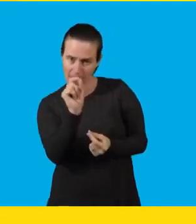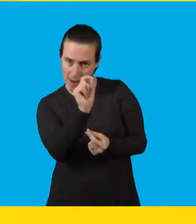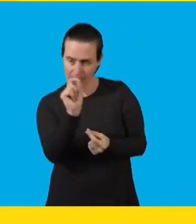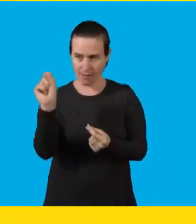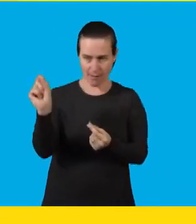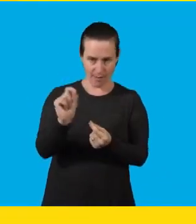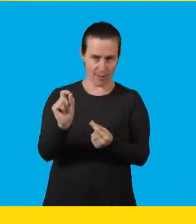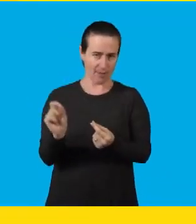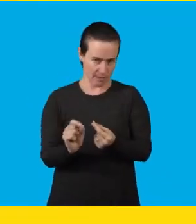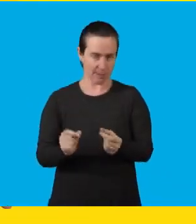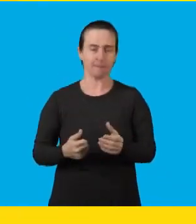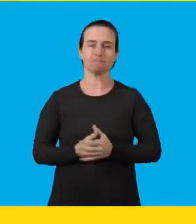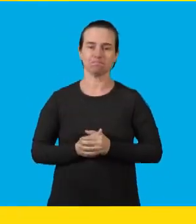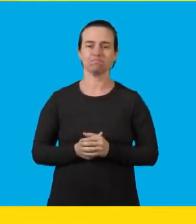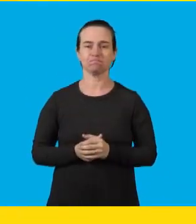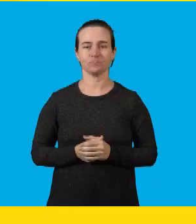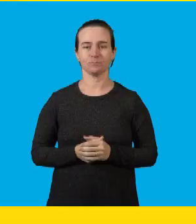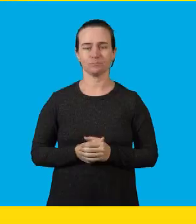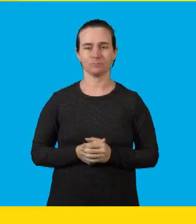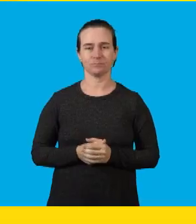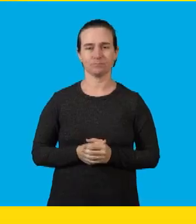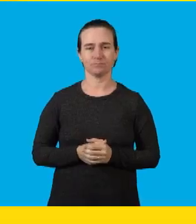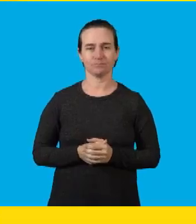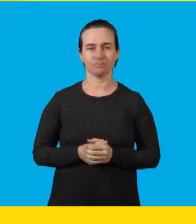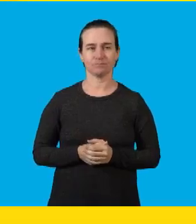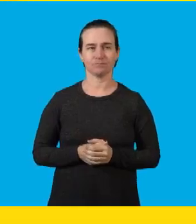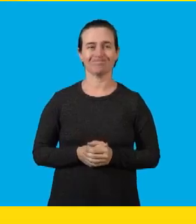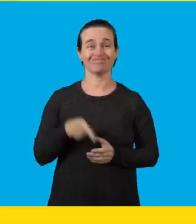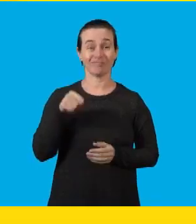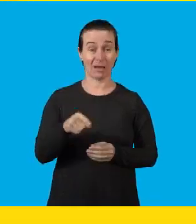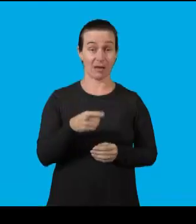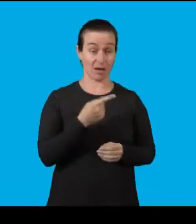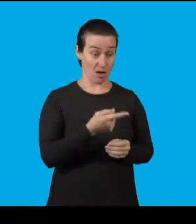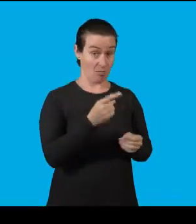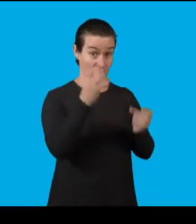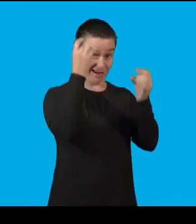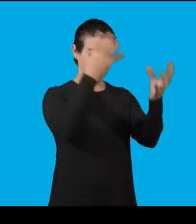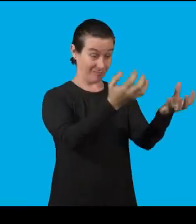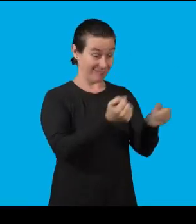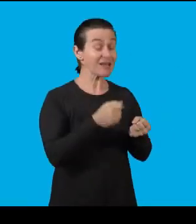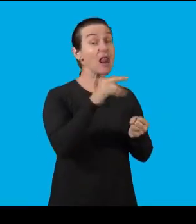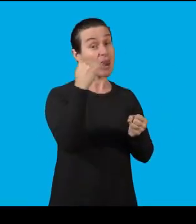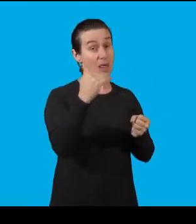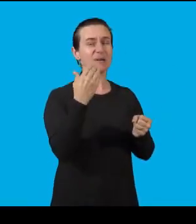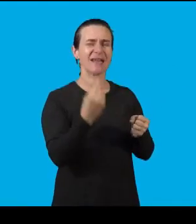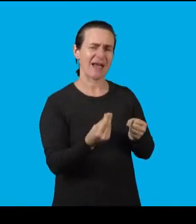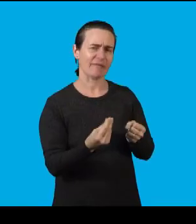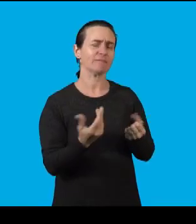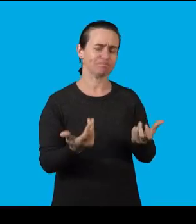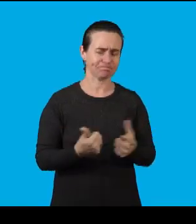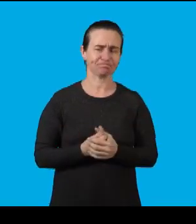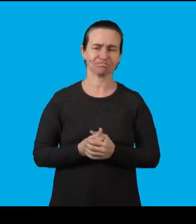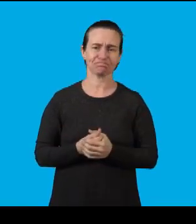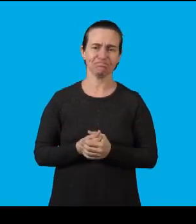very, very important. Now let's look at the limitations of sources. This is in line with